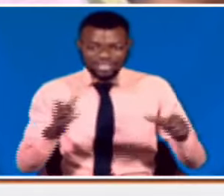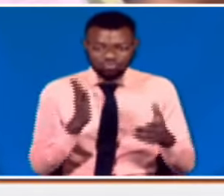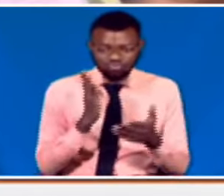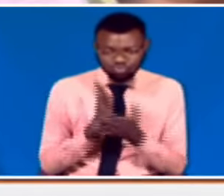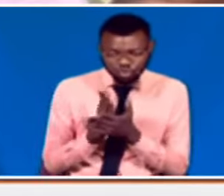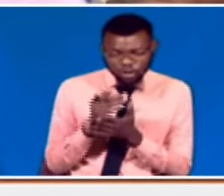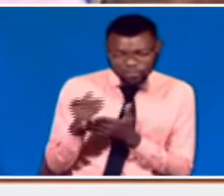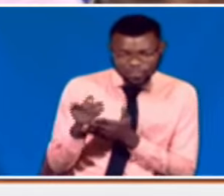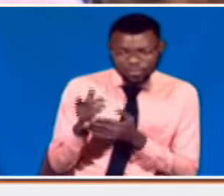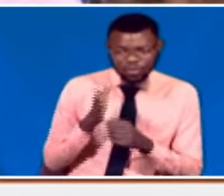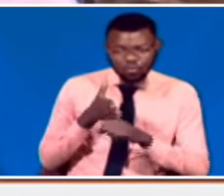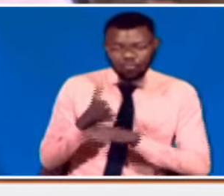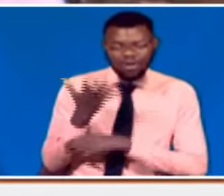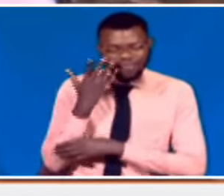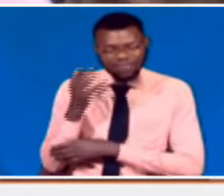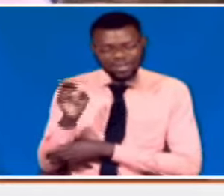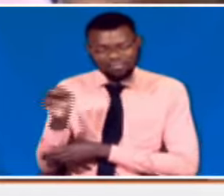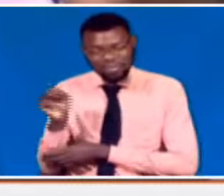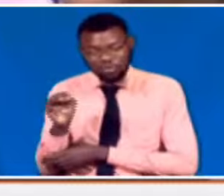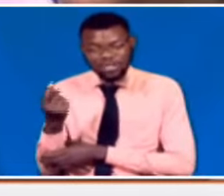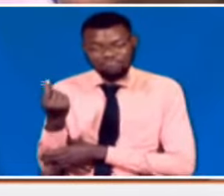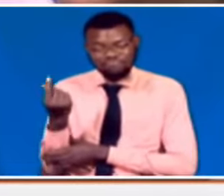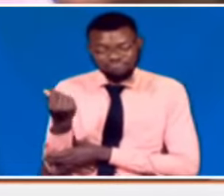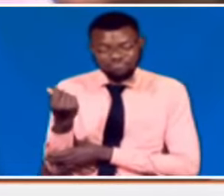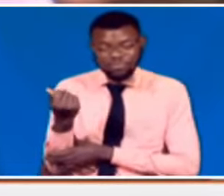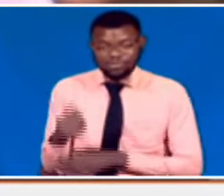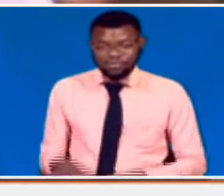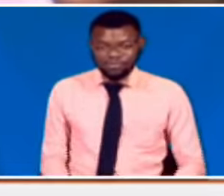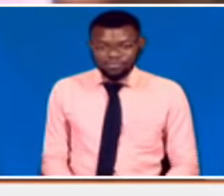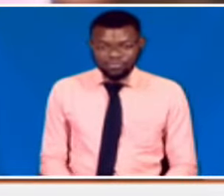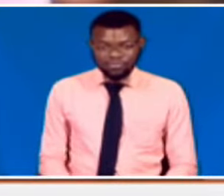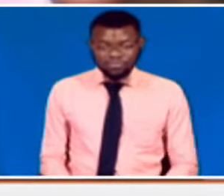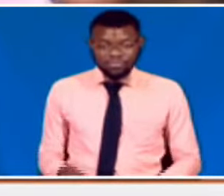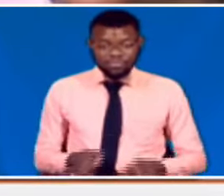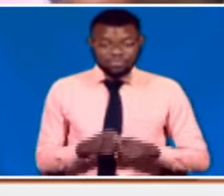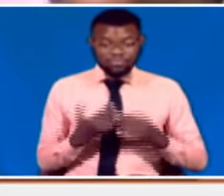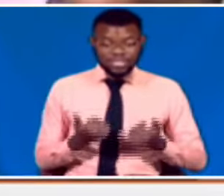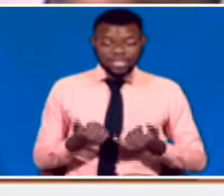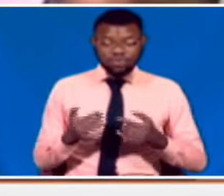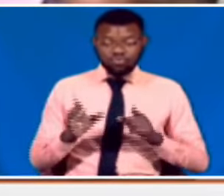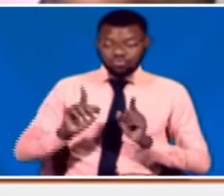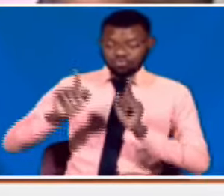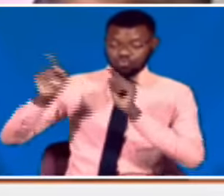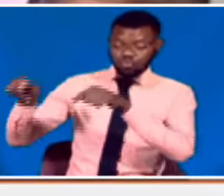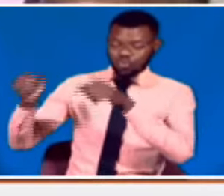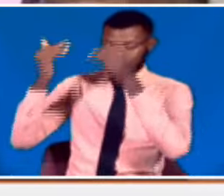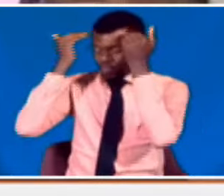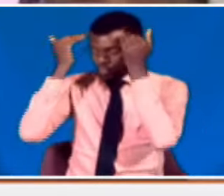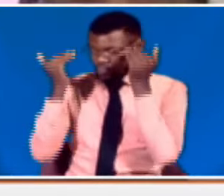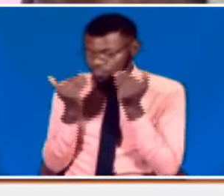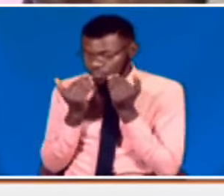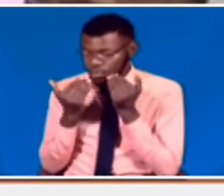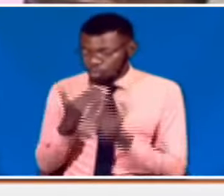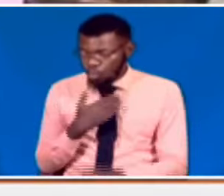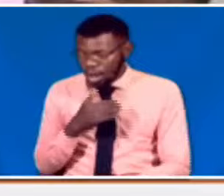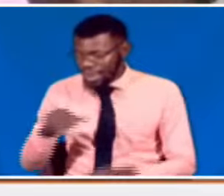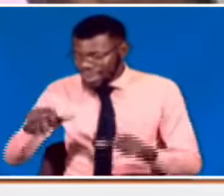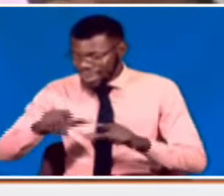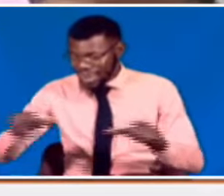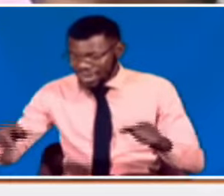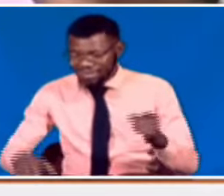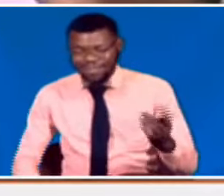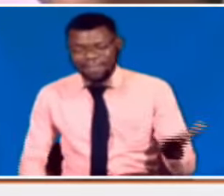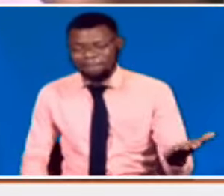over 500 million Kenya shillings. The commission is in court pursuing a recovery of that land where we want